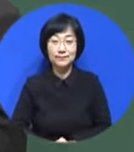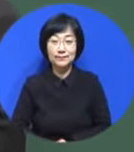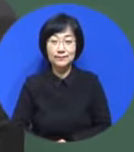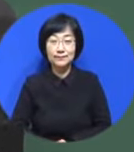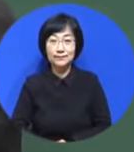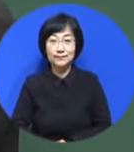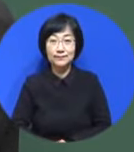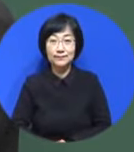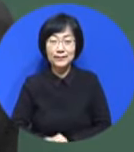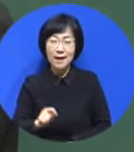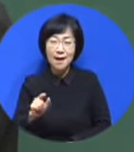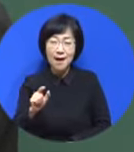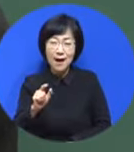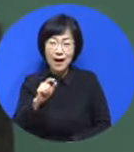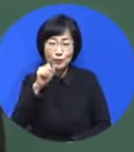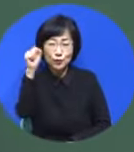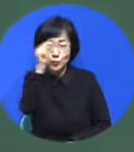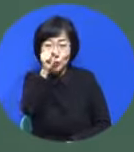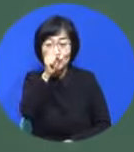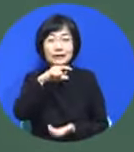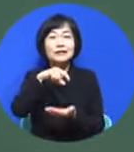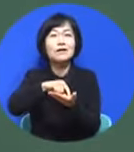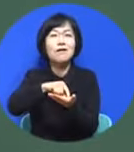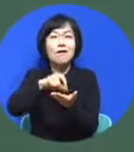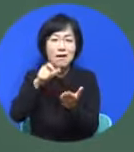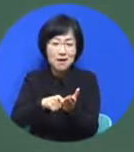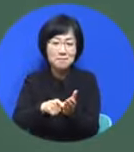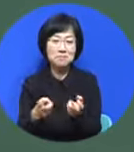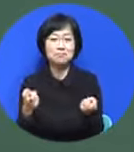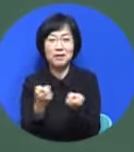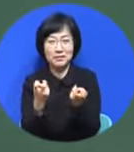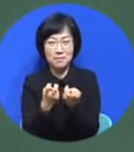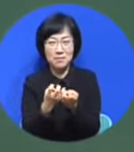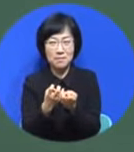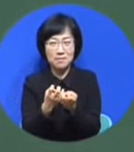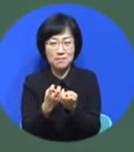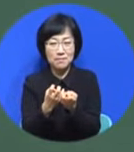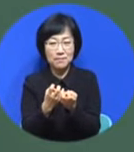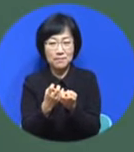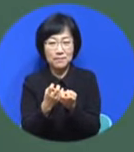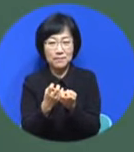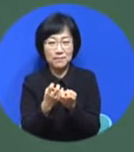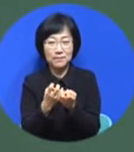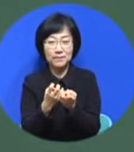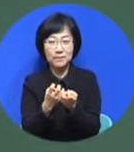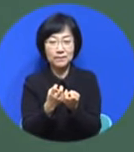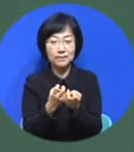method then? It's the actual, the most, the perfect method.